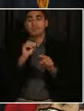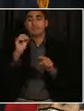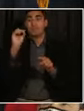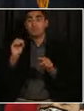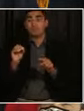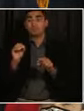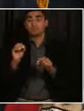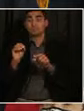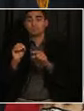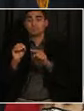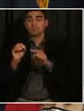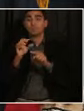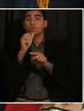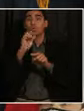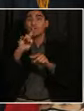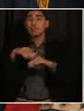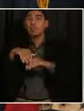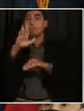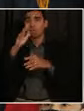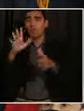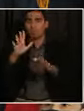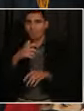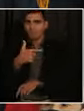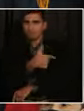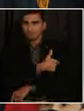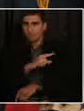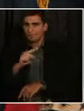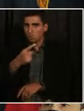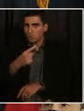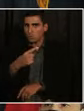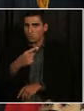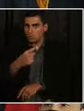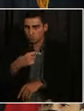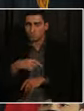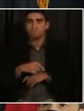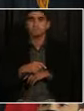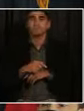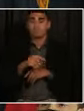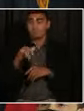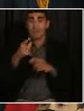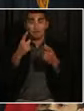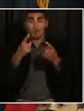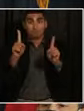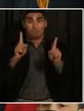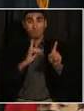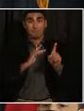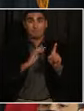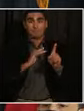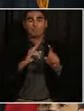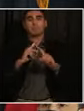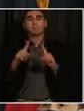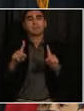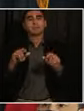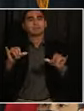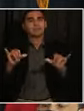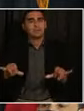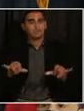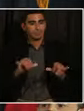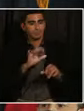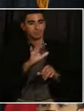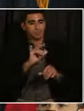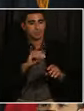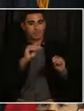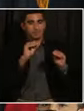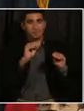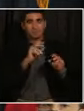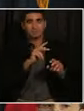of those 18 and up have gotten their first dose. It's an important accomplishment, but it also means that there's 25%, 1 in